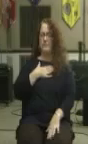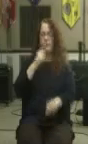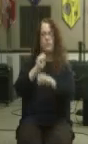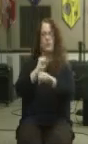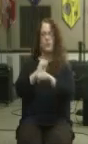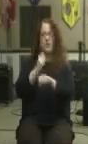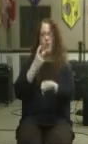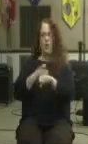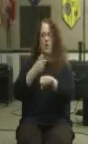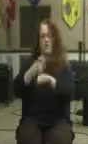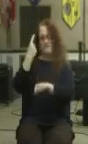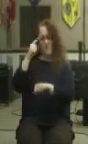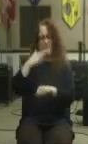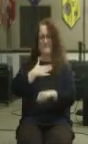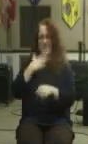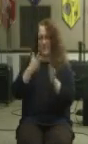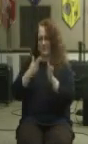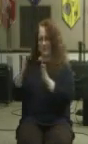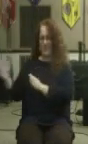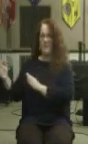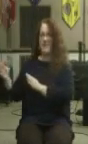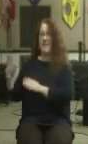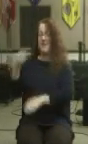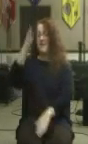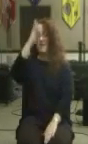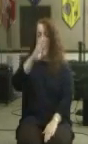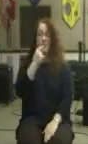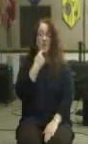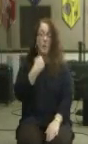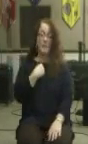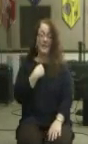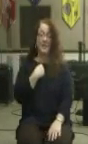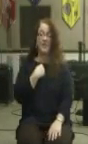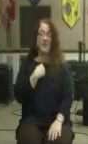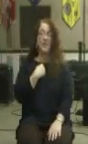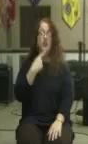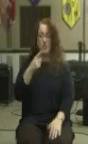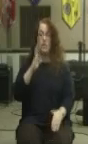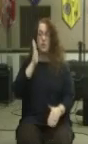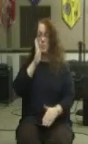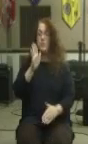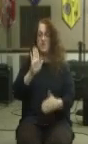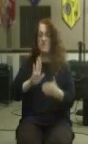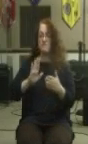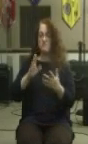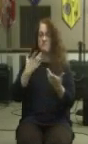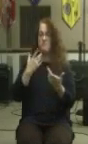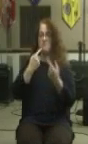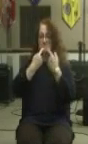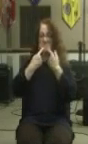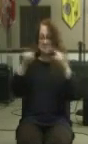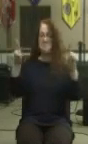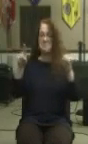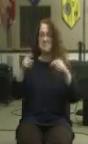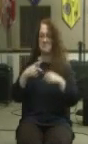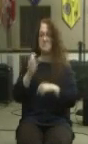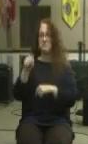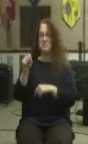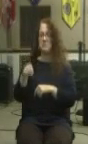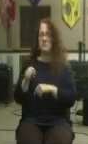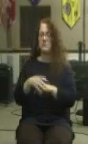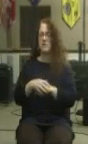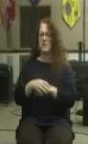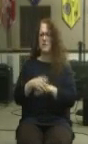the top concert pianist in the world. You know what God told me recently? He says, Ronaldo, you would have arrived.